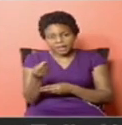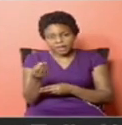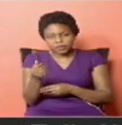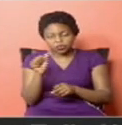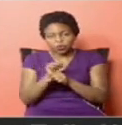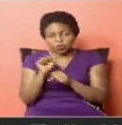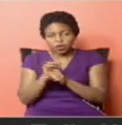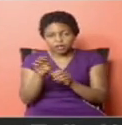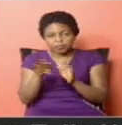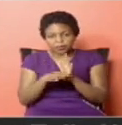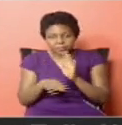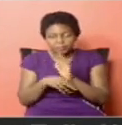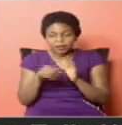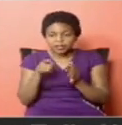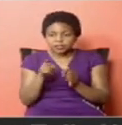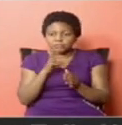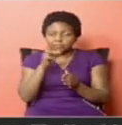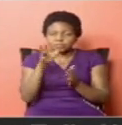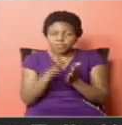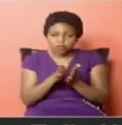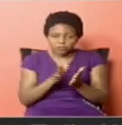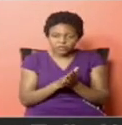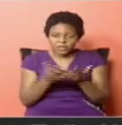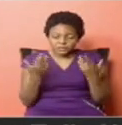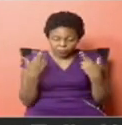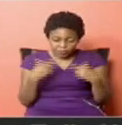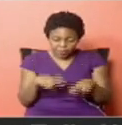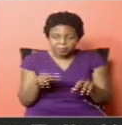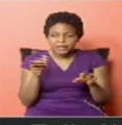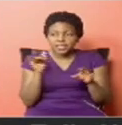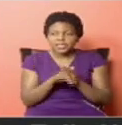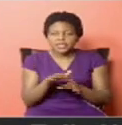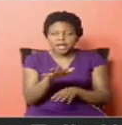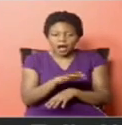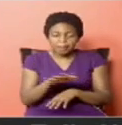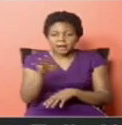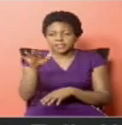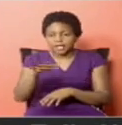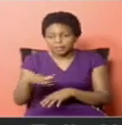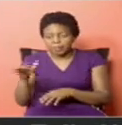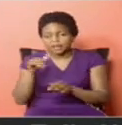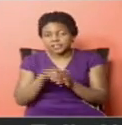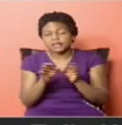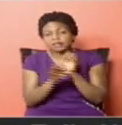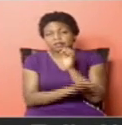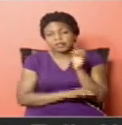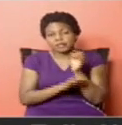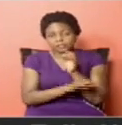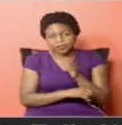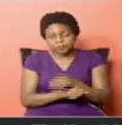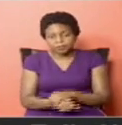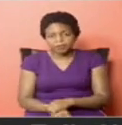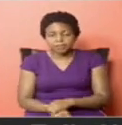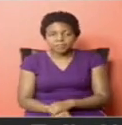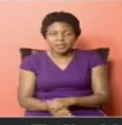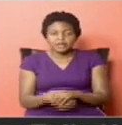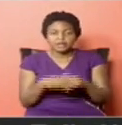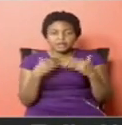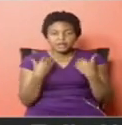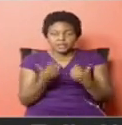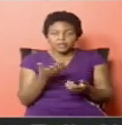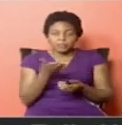this is soon to be launched, and this will be covering the main urban centers in this country. There are, of course,